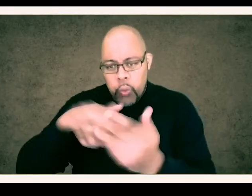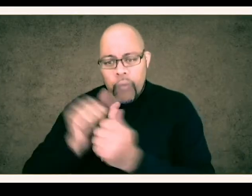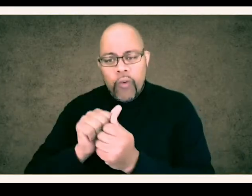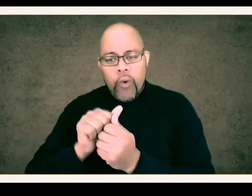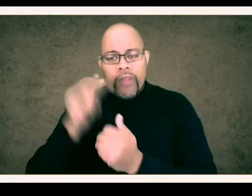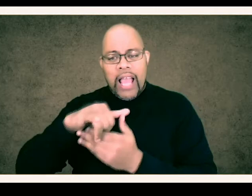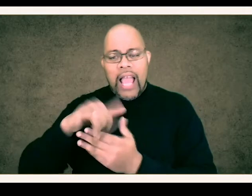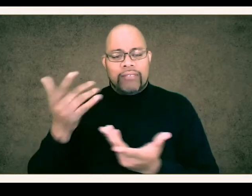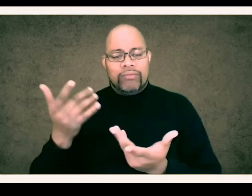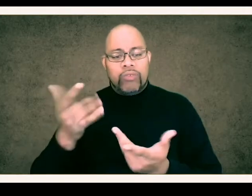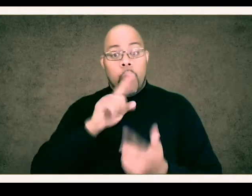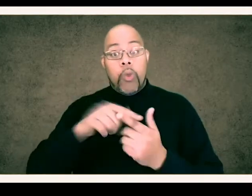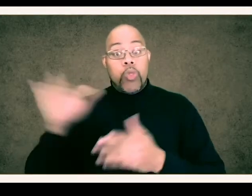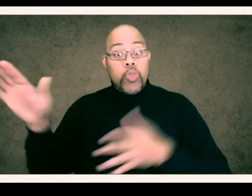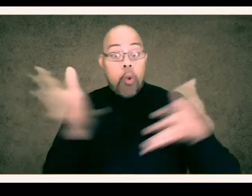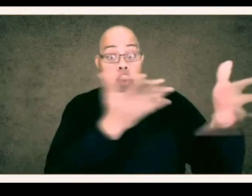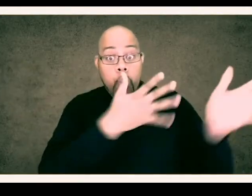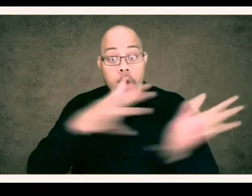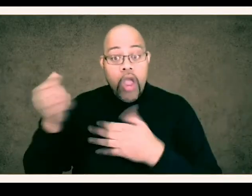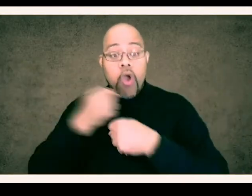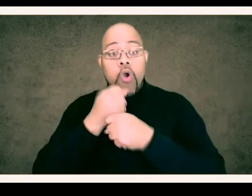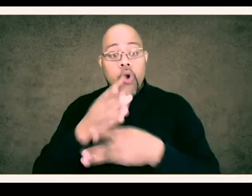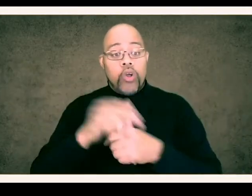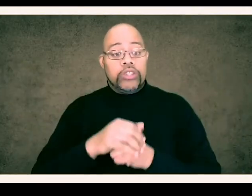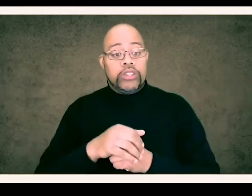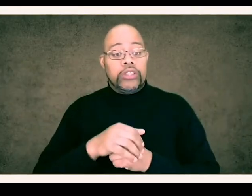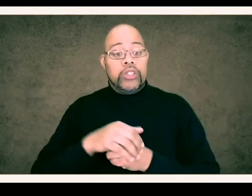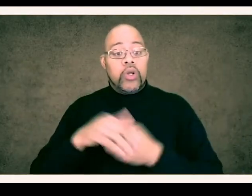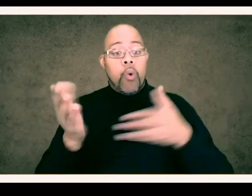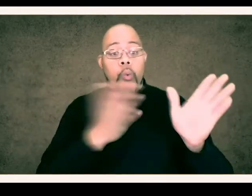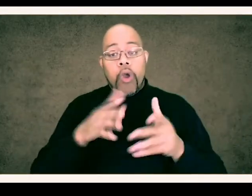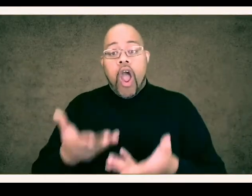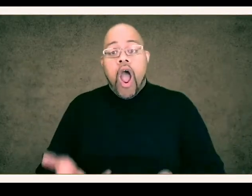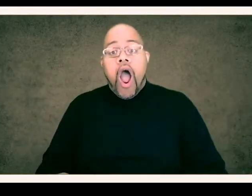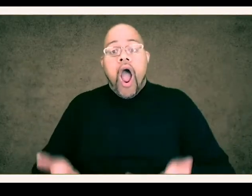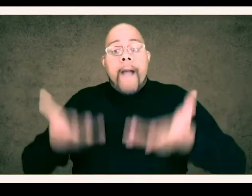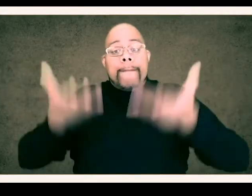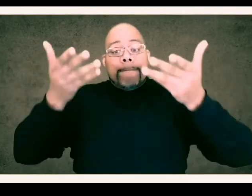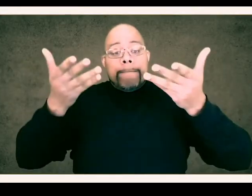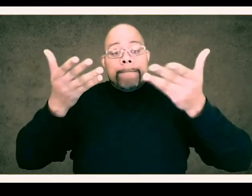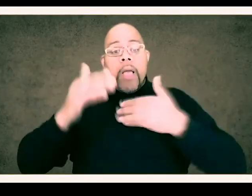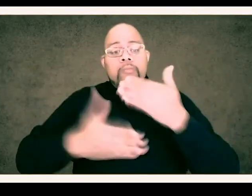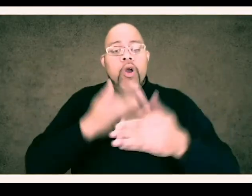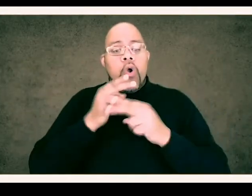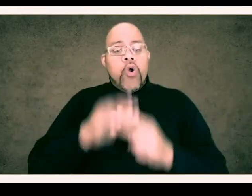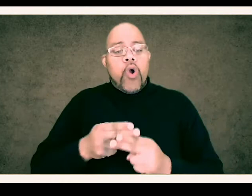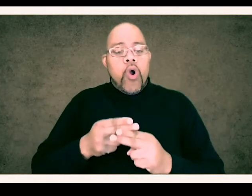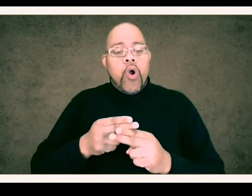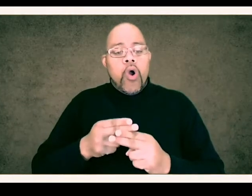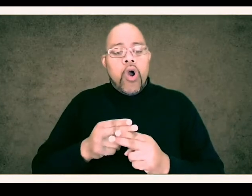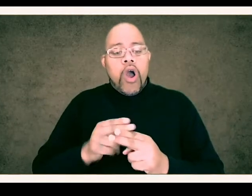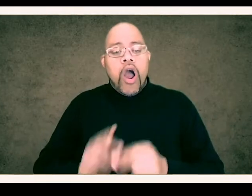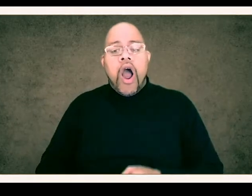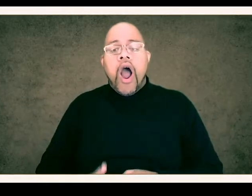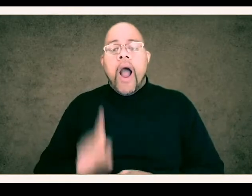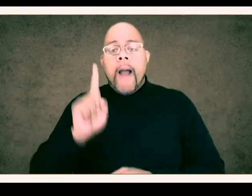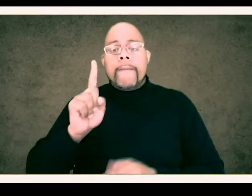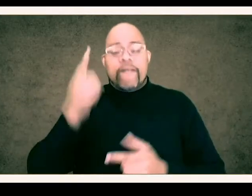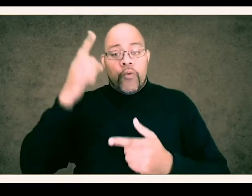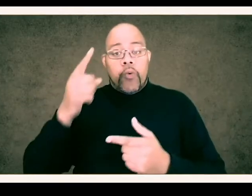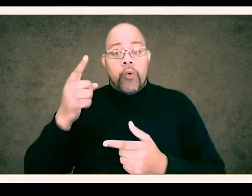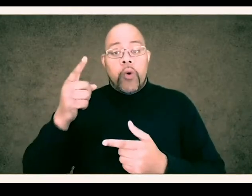phytoplankton? The wind pushes on the ocean, causes nutrients to be brought up to the surface through a process called upwelling for phytoplankton to